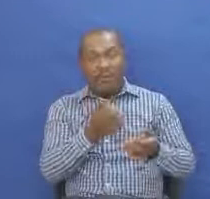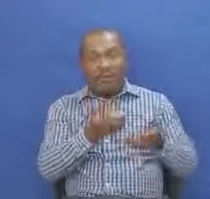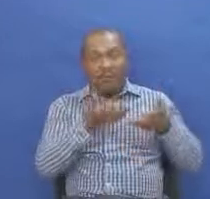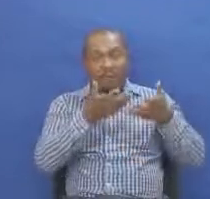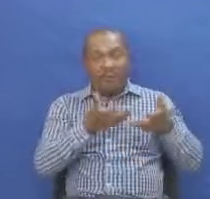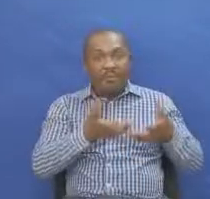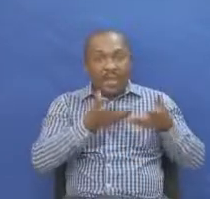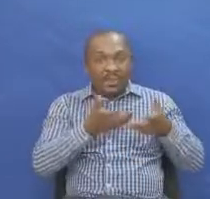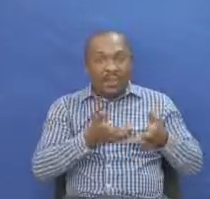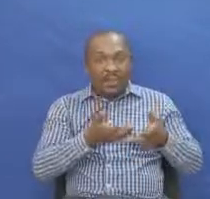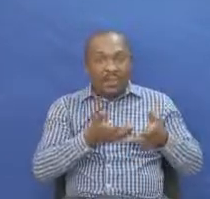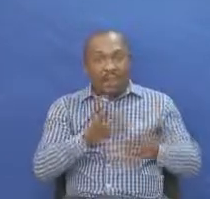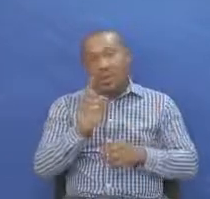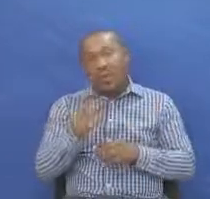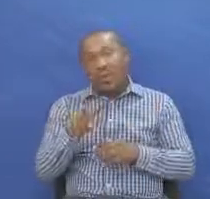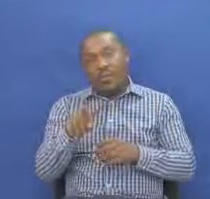say,